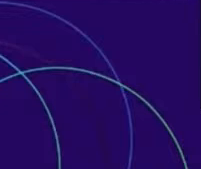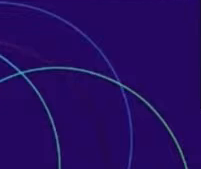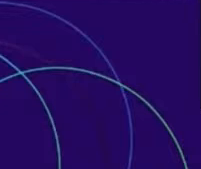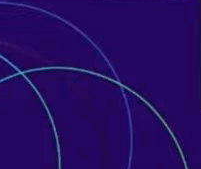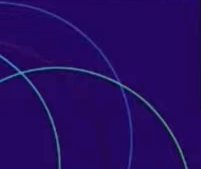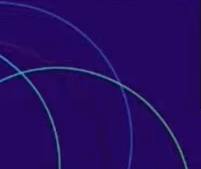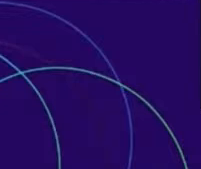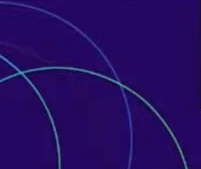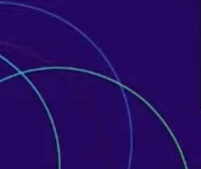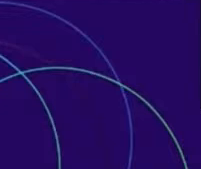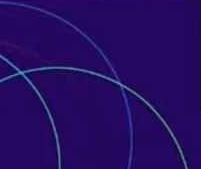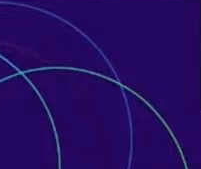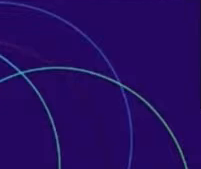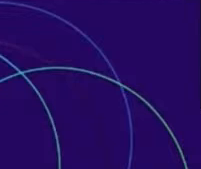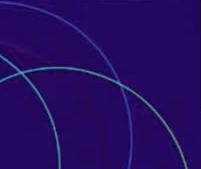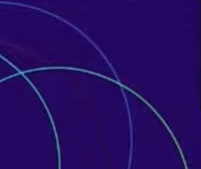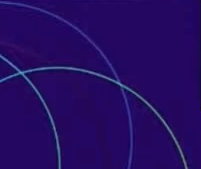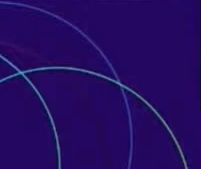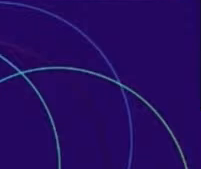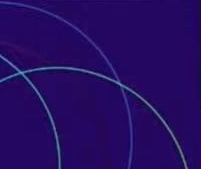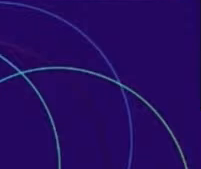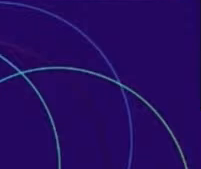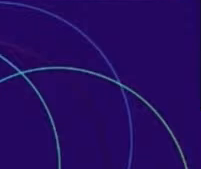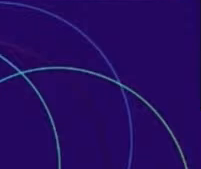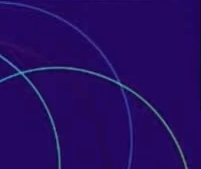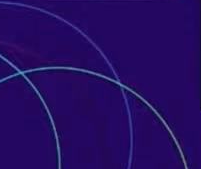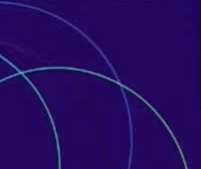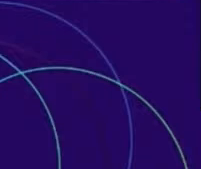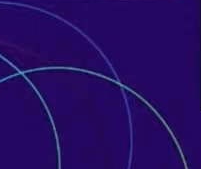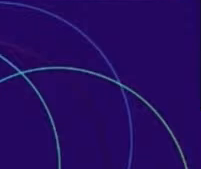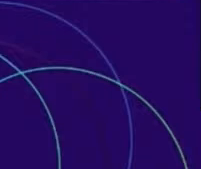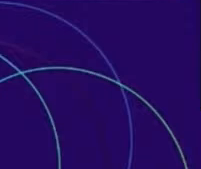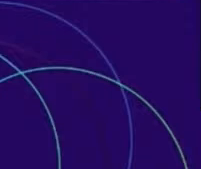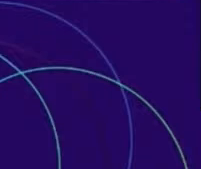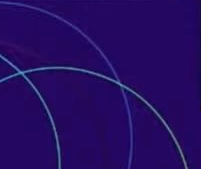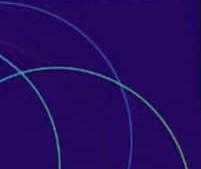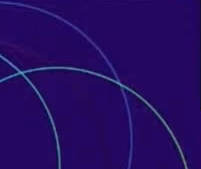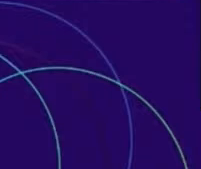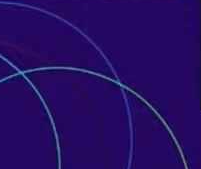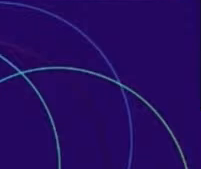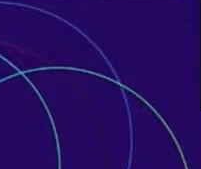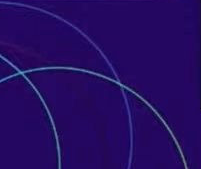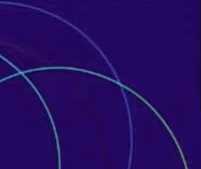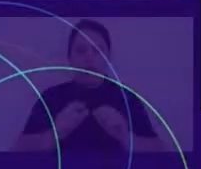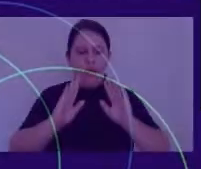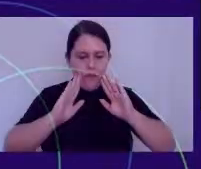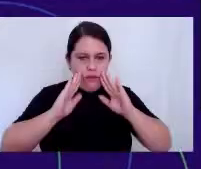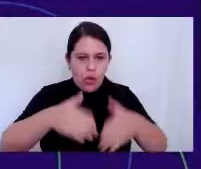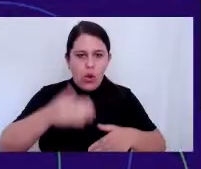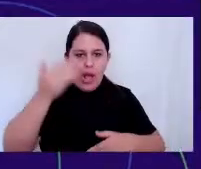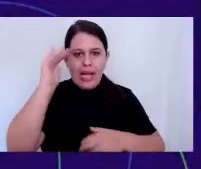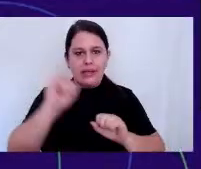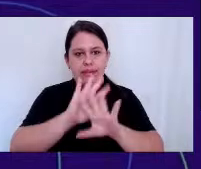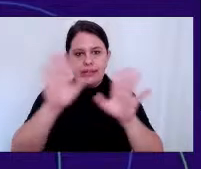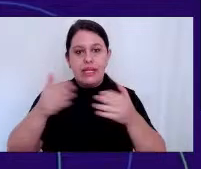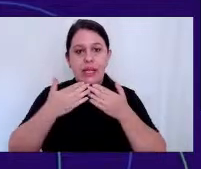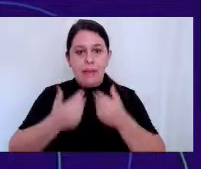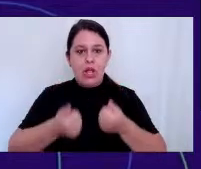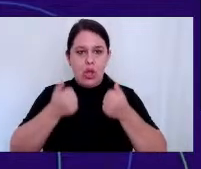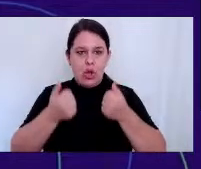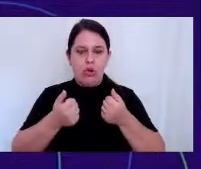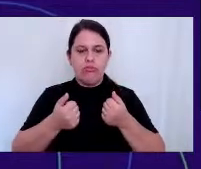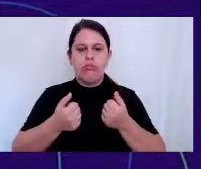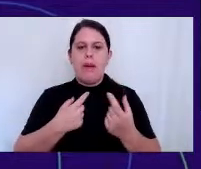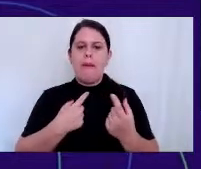more productively we can better understand by talking, by discussing the challenges that